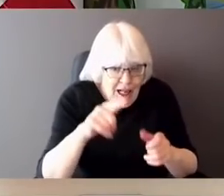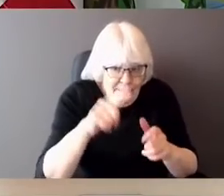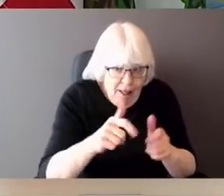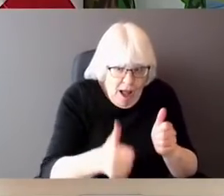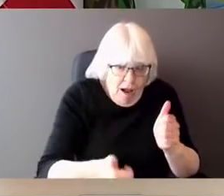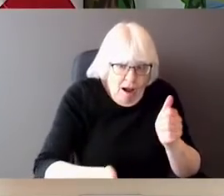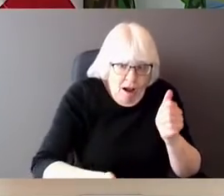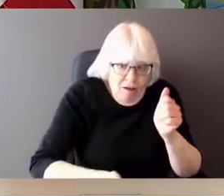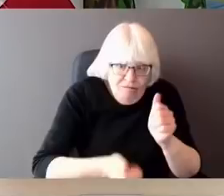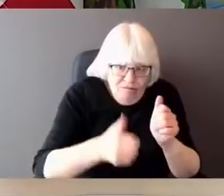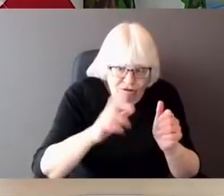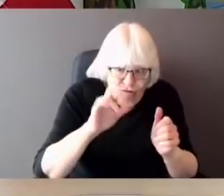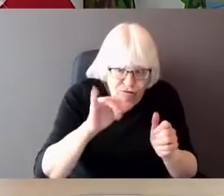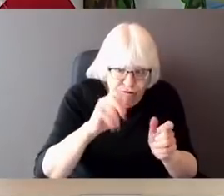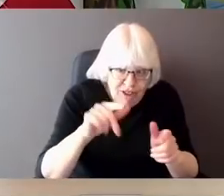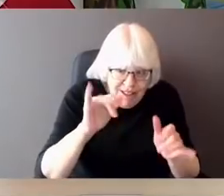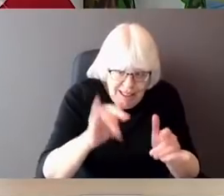before?